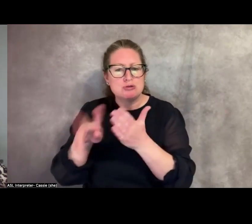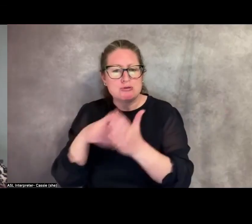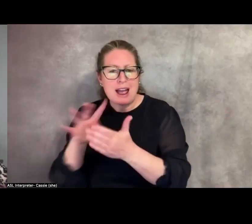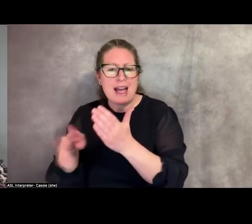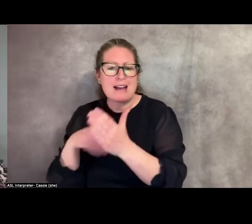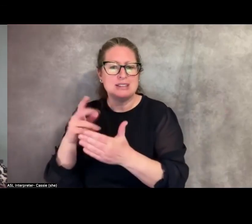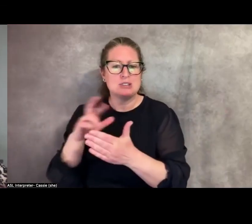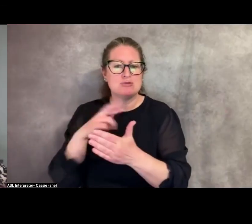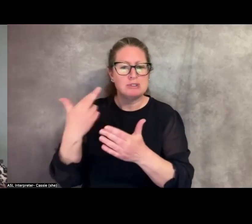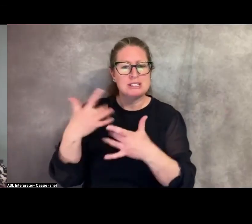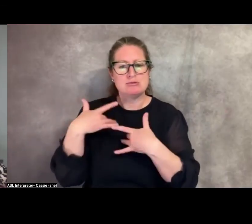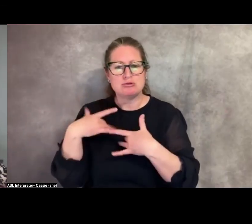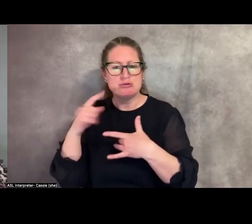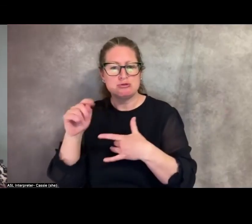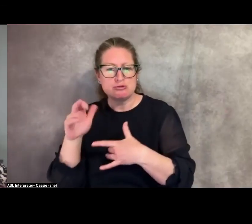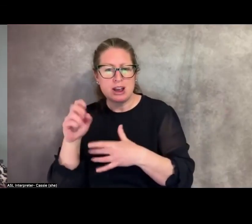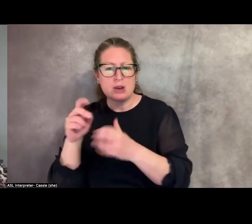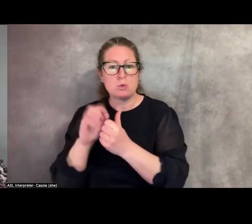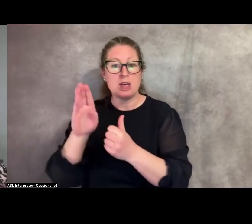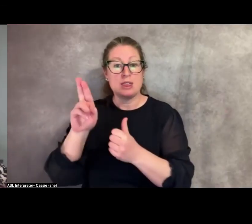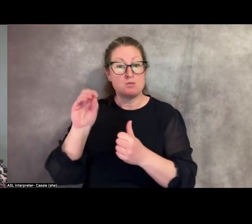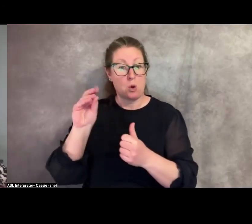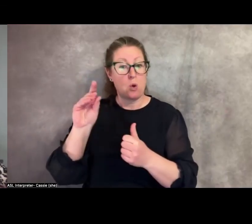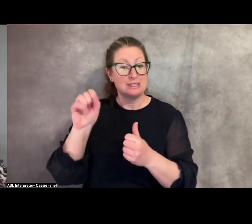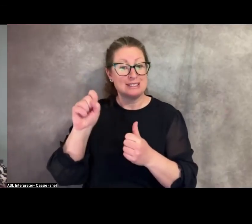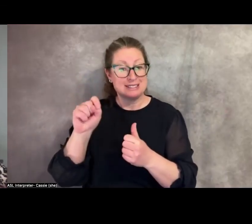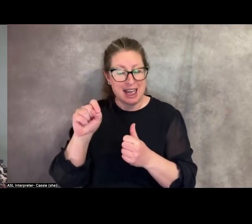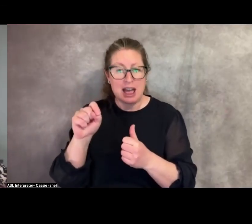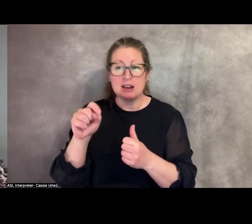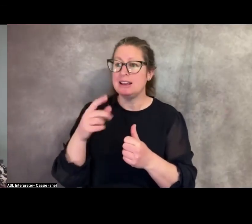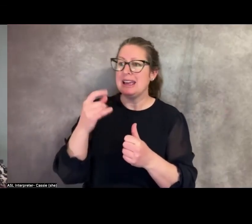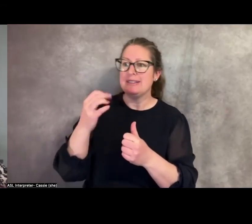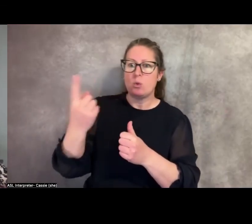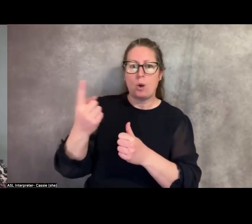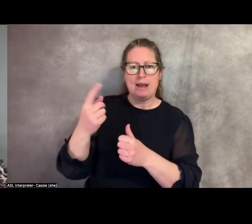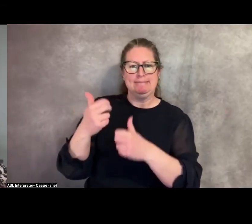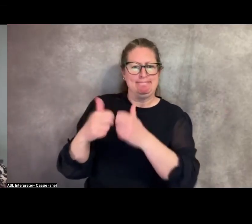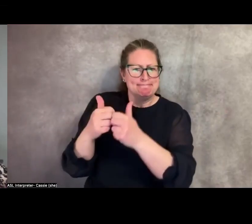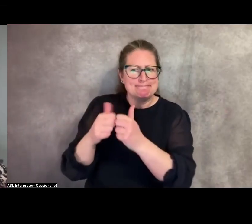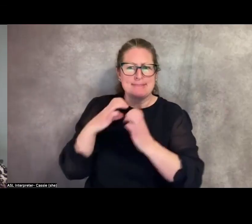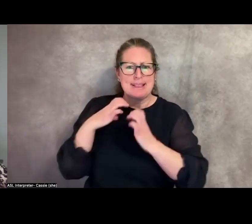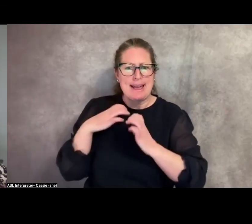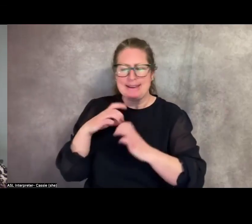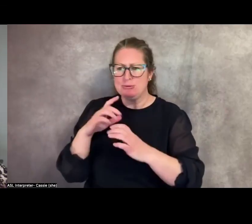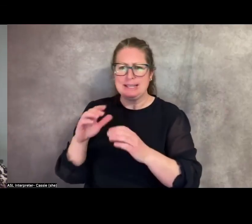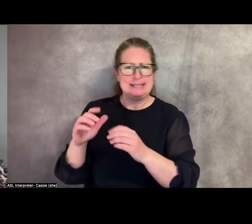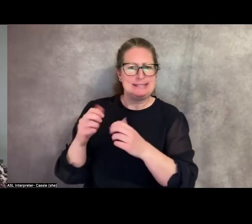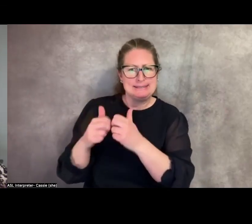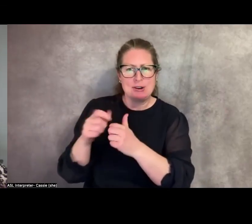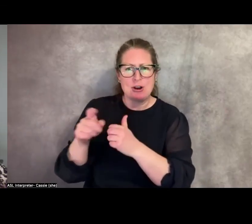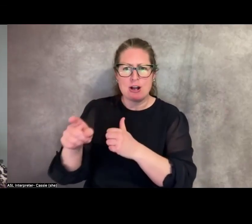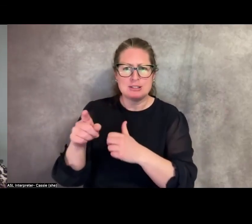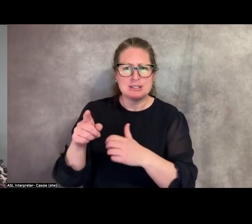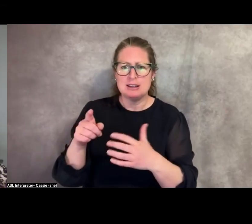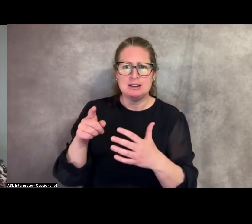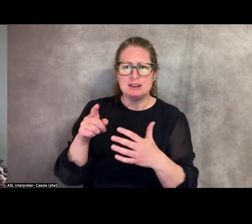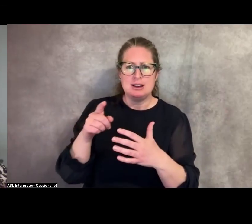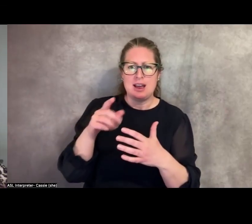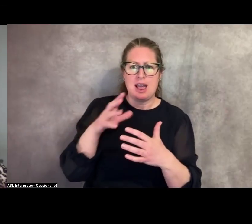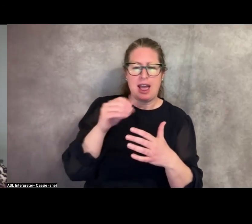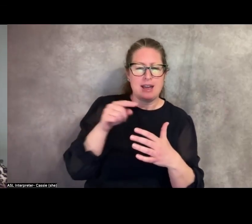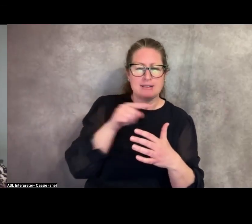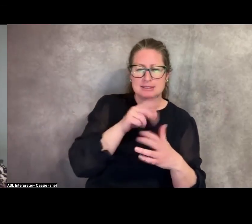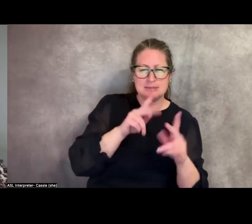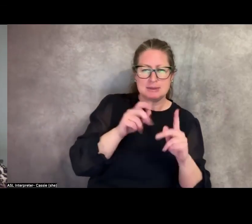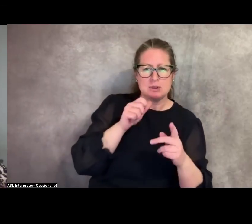ProSet. And an example was we had a difficult client, was very aggressive at times, and then the guardian was not believing any of that. So we were